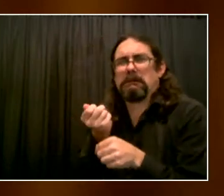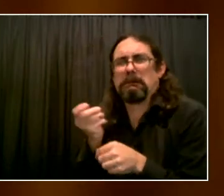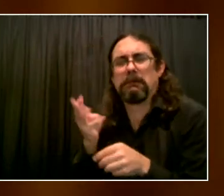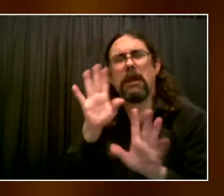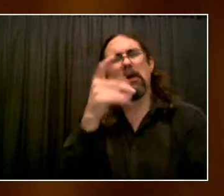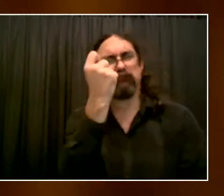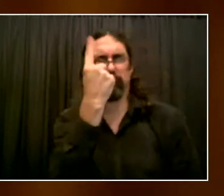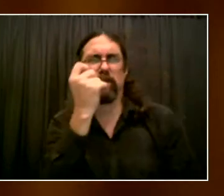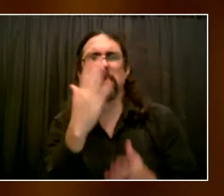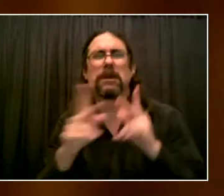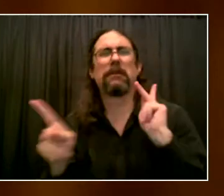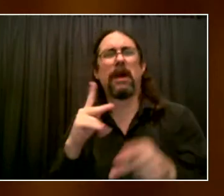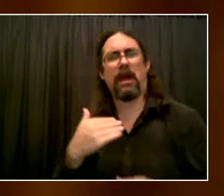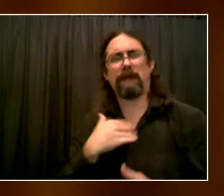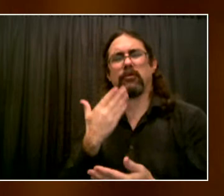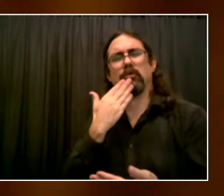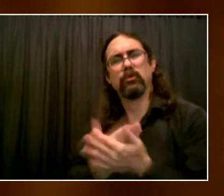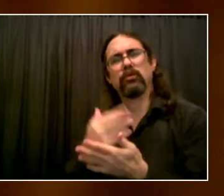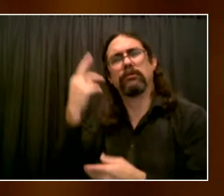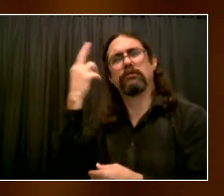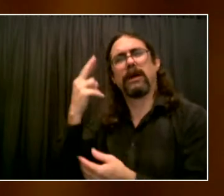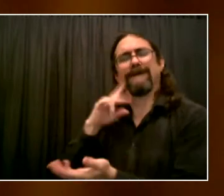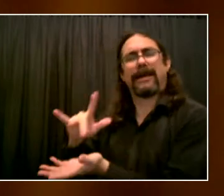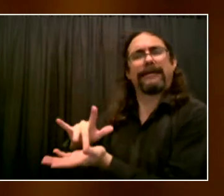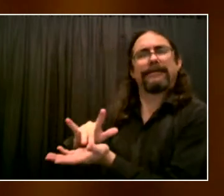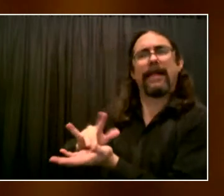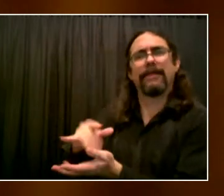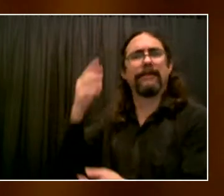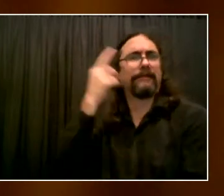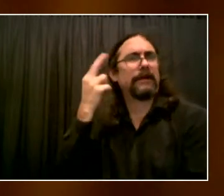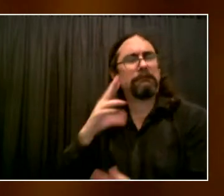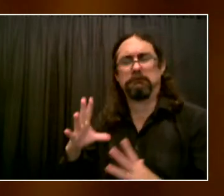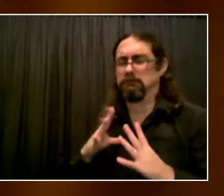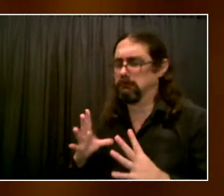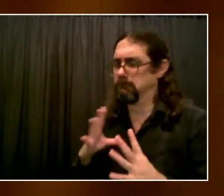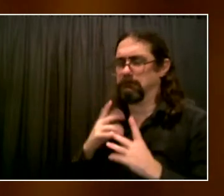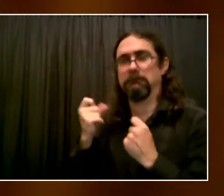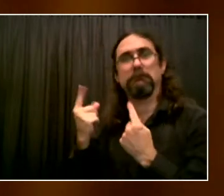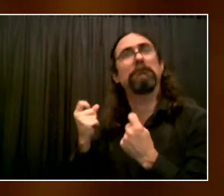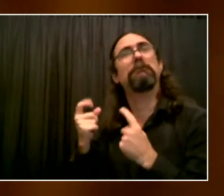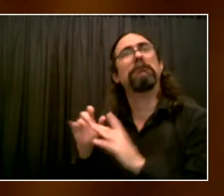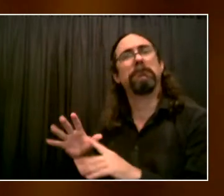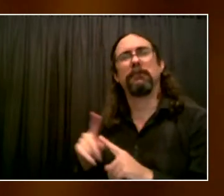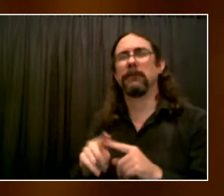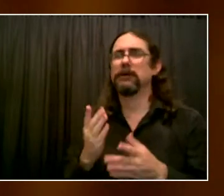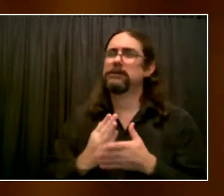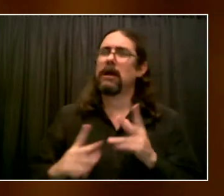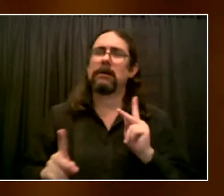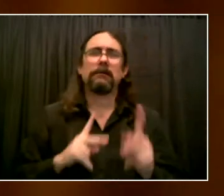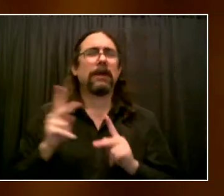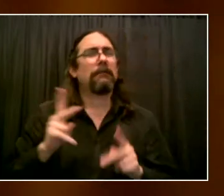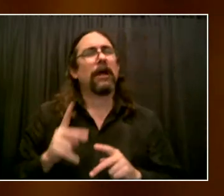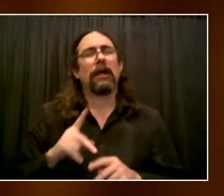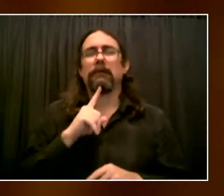that I woke up this morning and decided that I have a sincere religious objection.